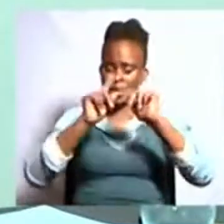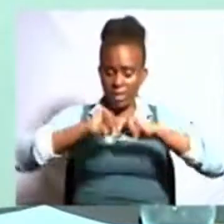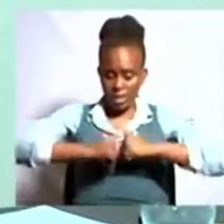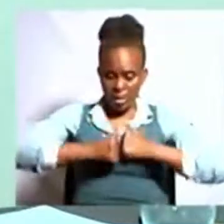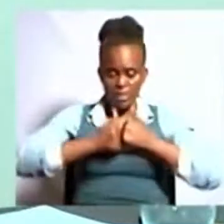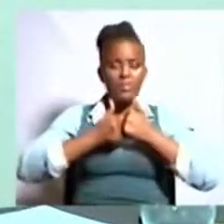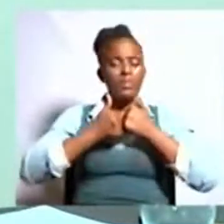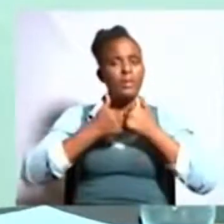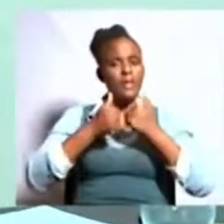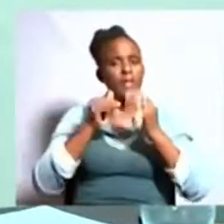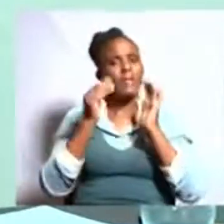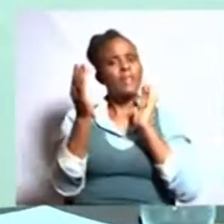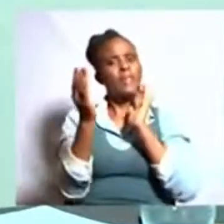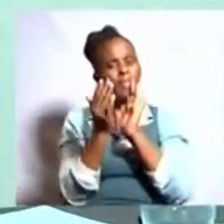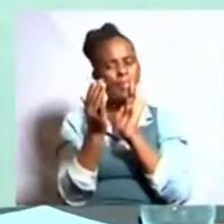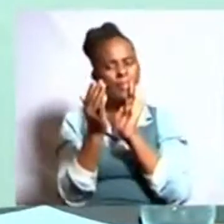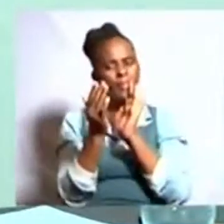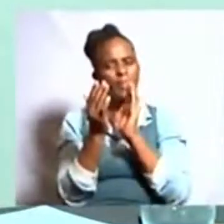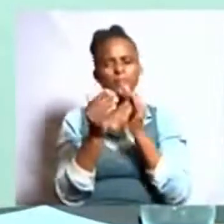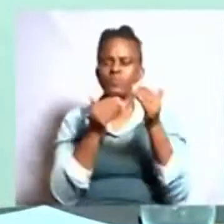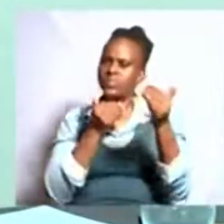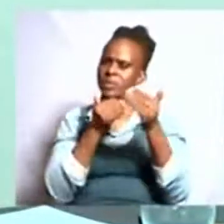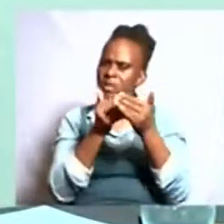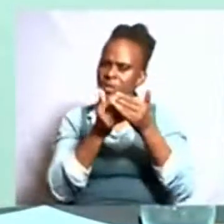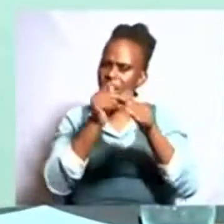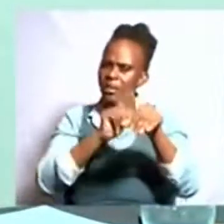are approaching an election.